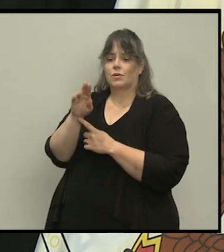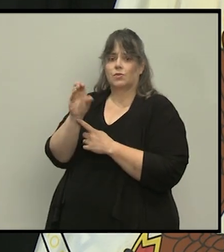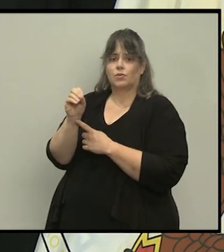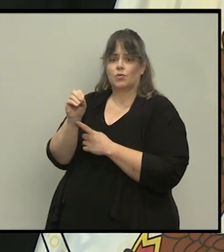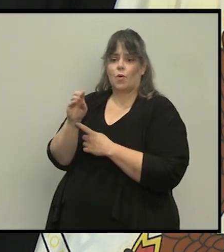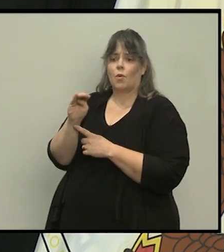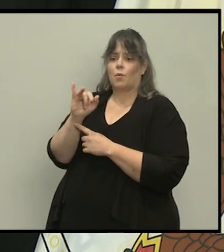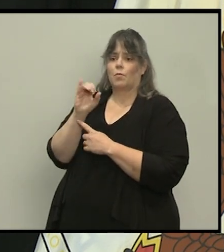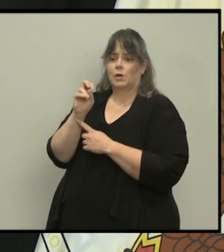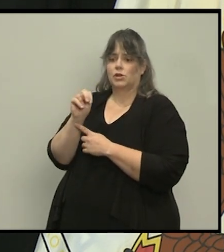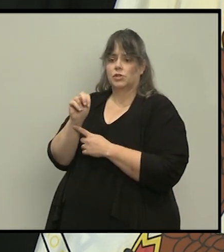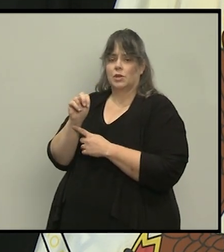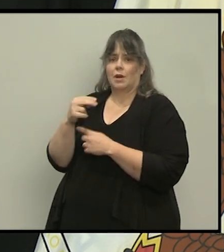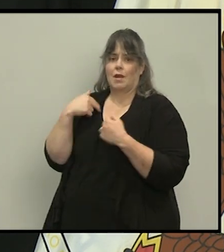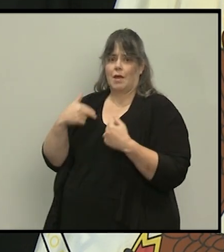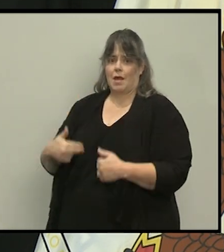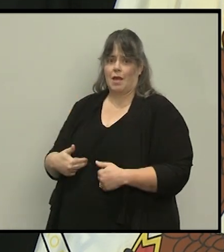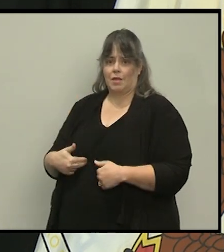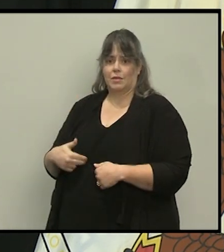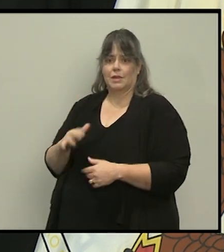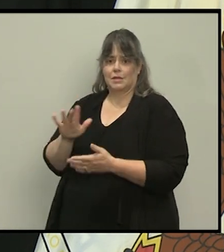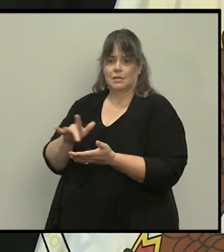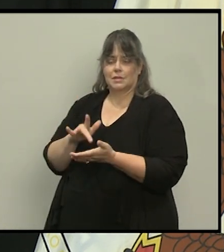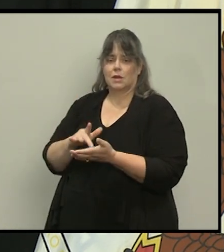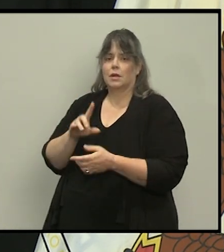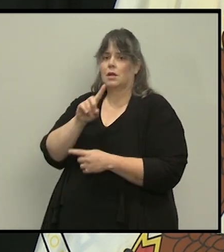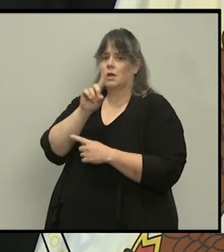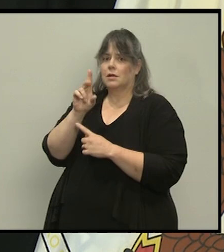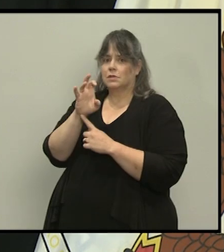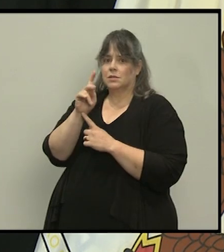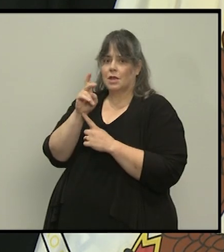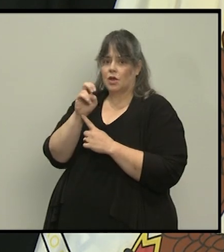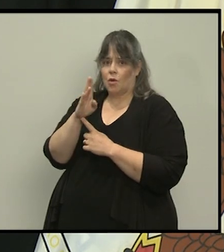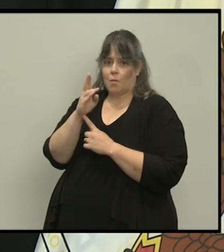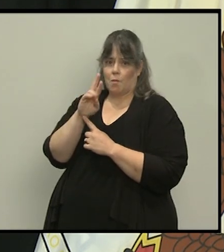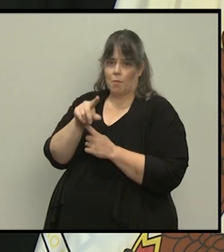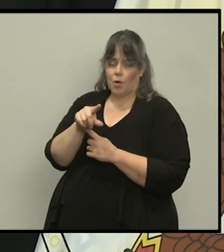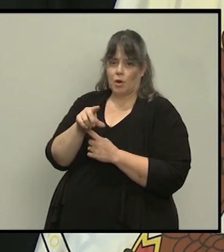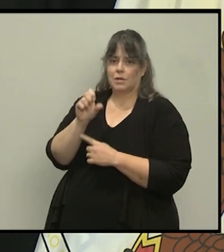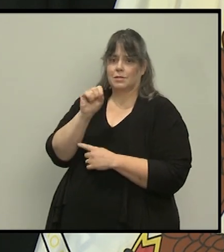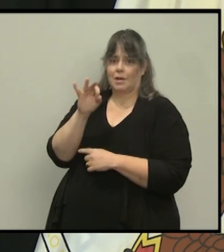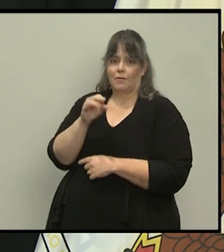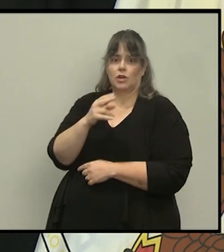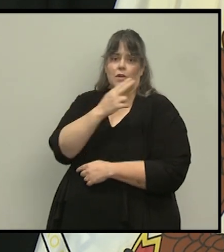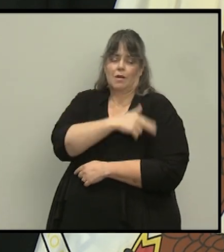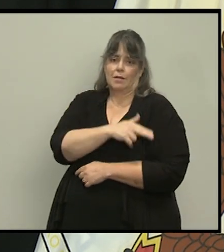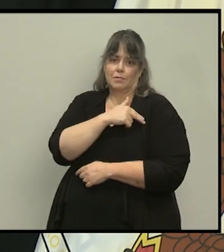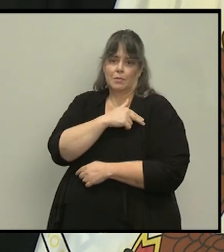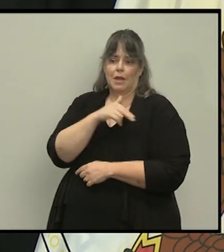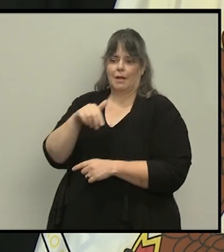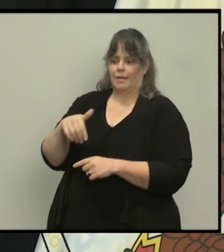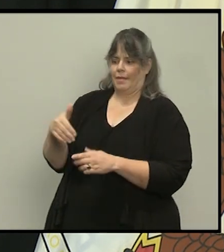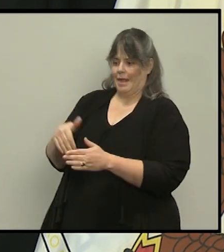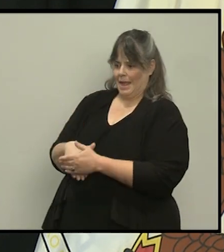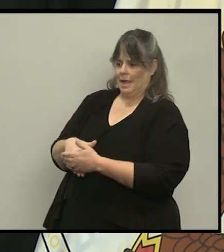Center and at Zuckerberg San Francisco General Hospital in the heart of the